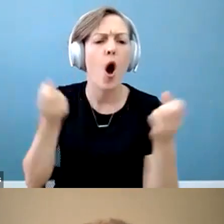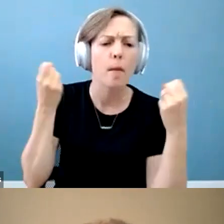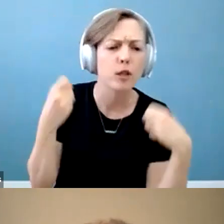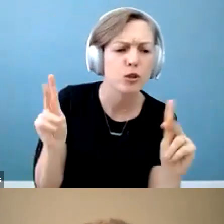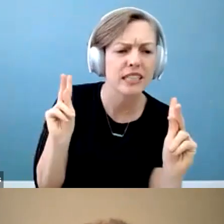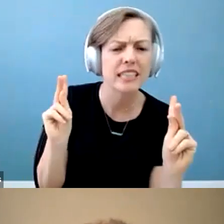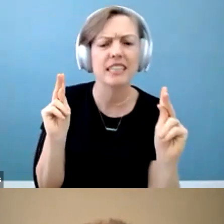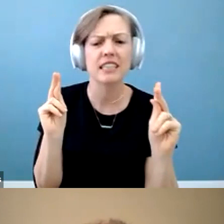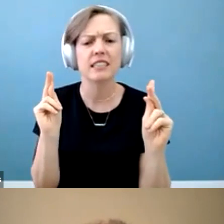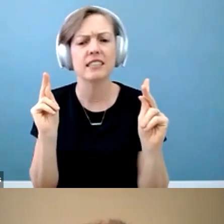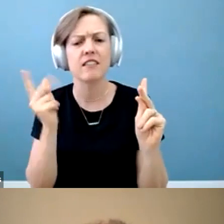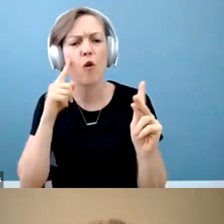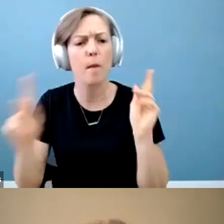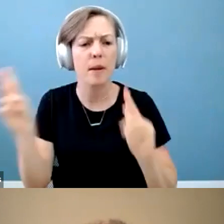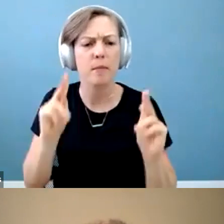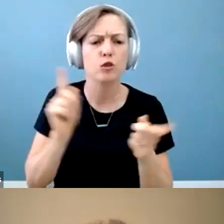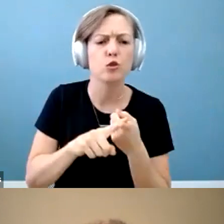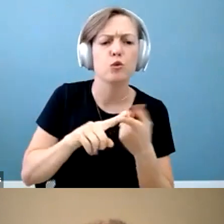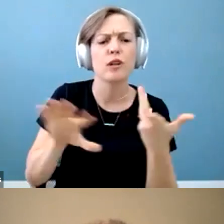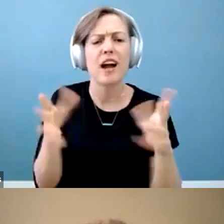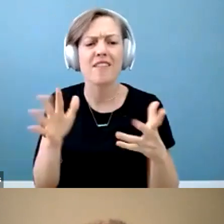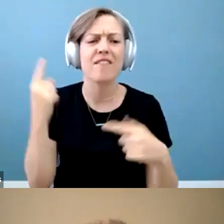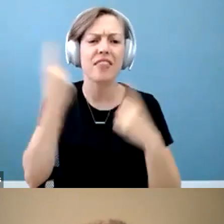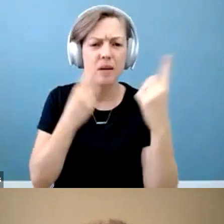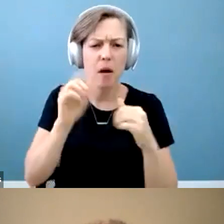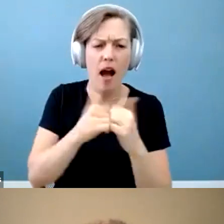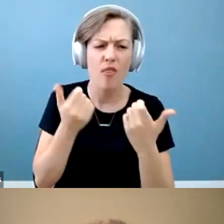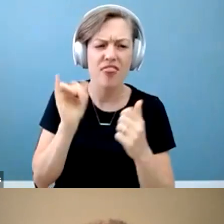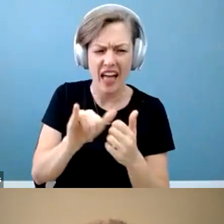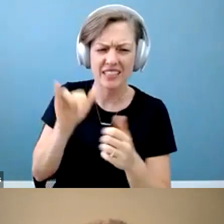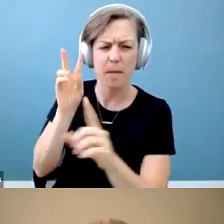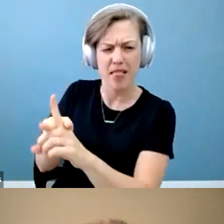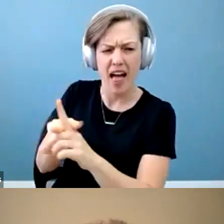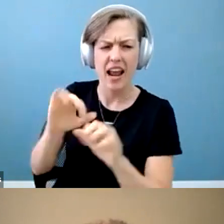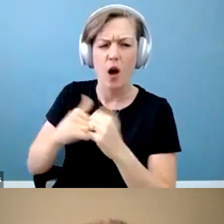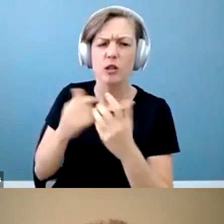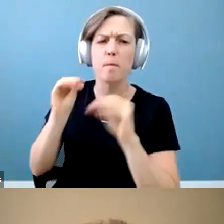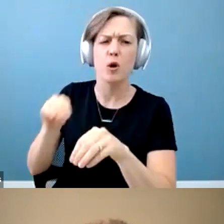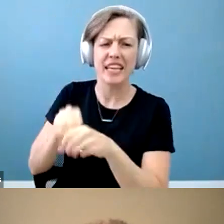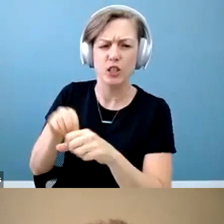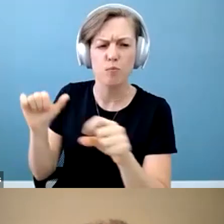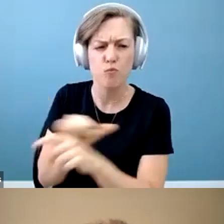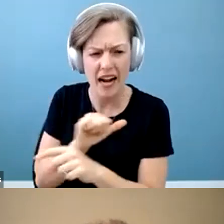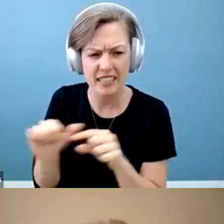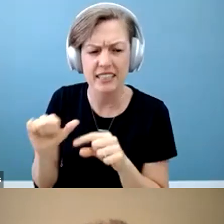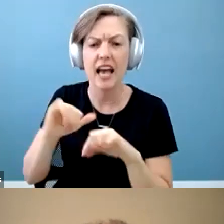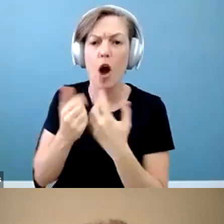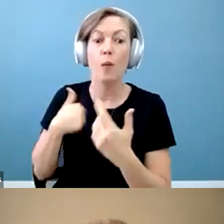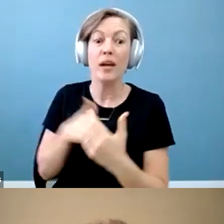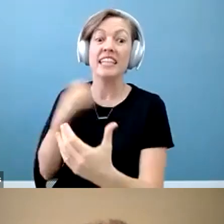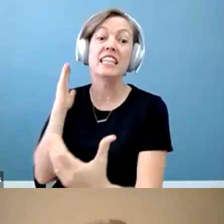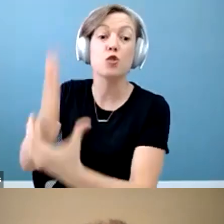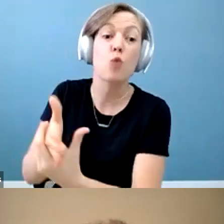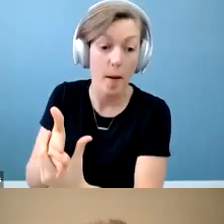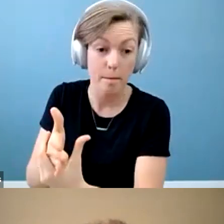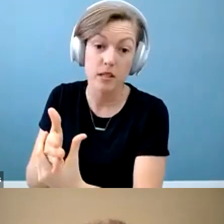opportunities for people to kind of think about how that's applied, how it's put into practice, how we disrupt